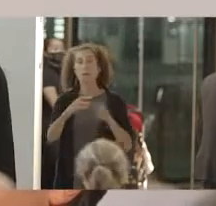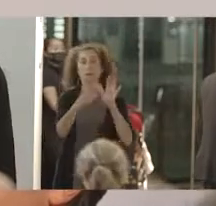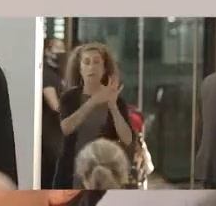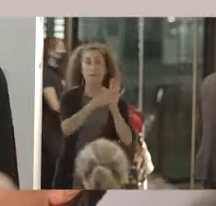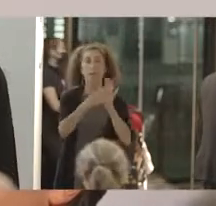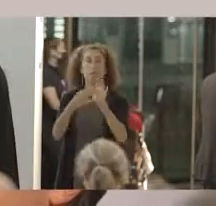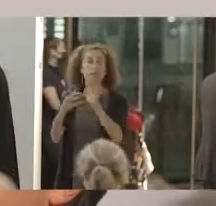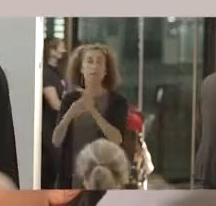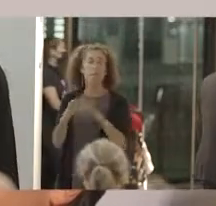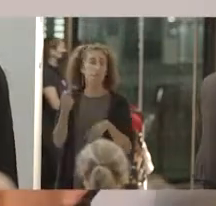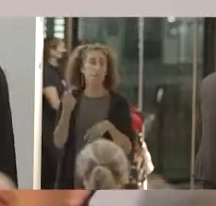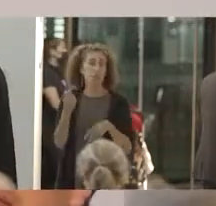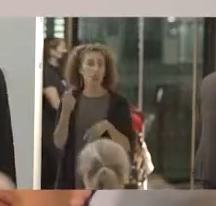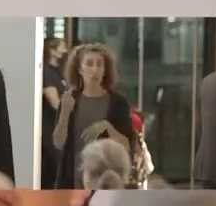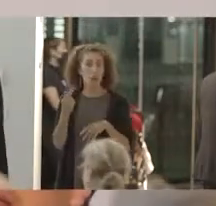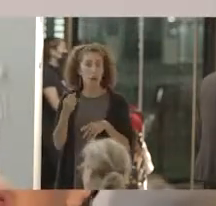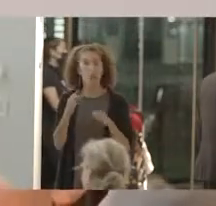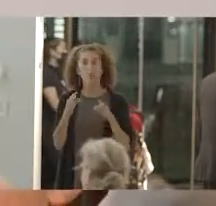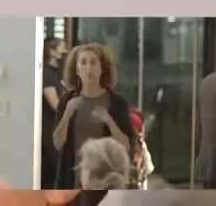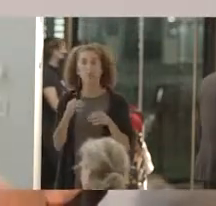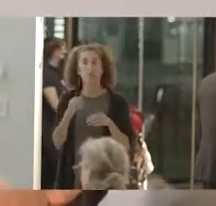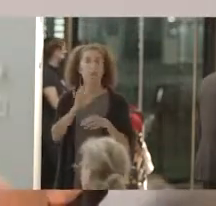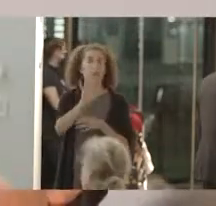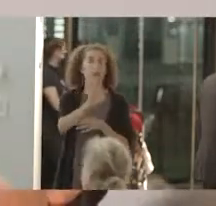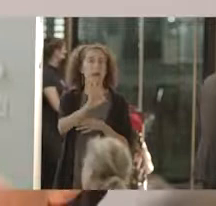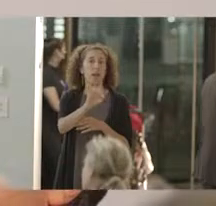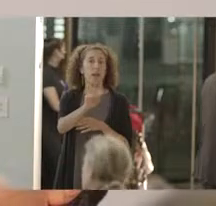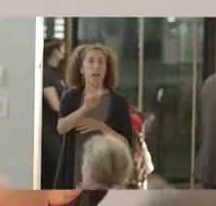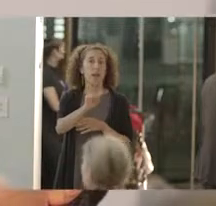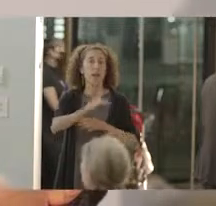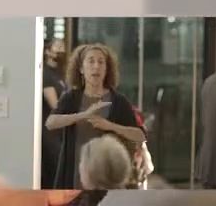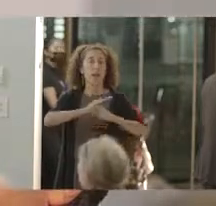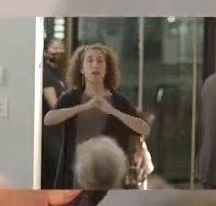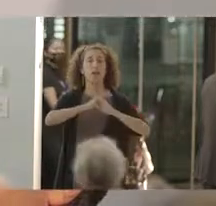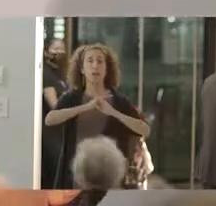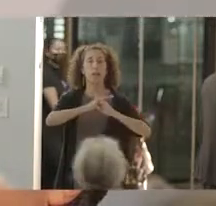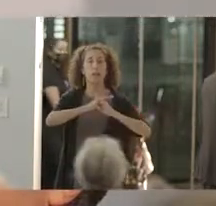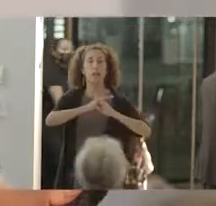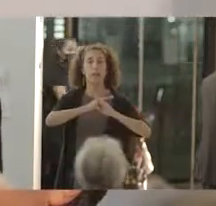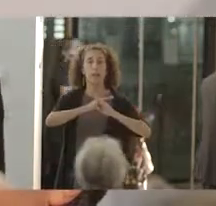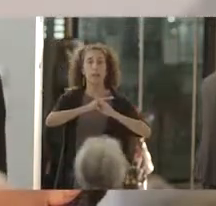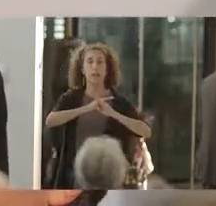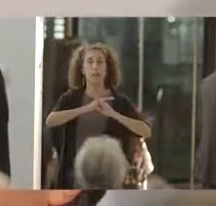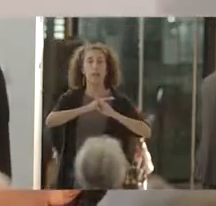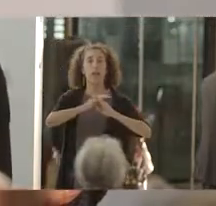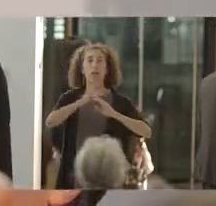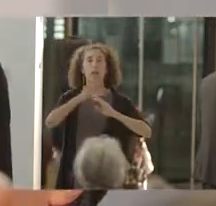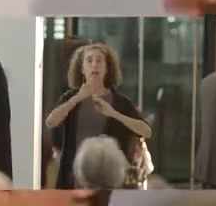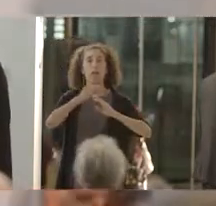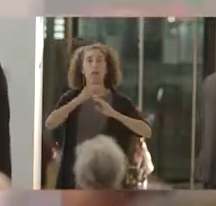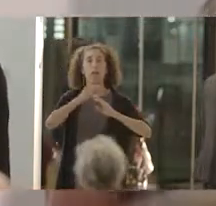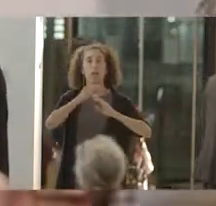the authorities stop the wall at 9A, it would remain vulnerable to water coming down 9A, and because of the